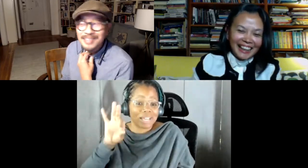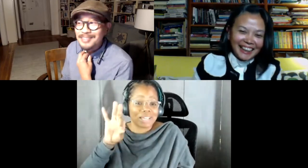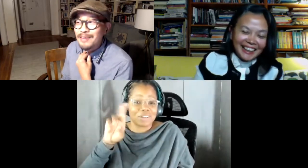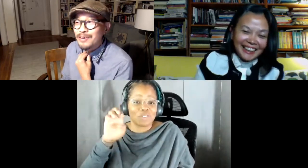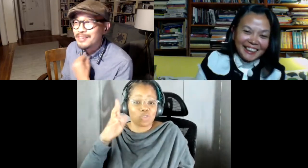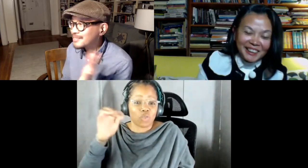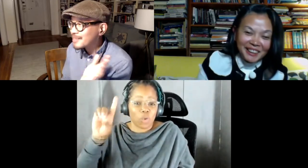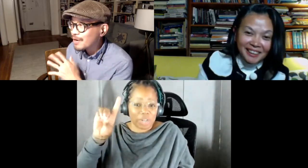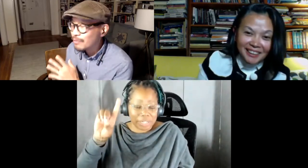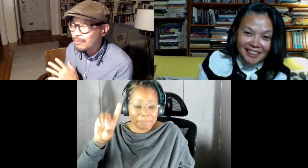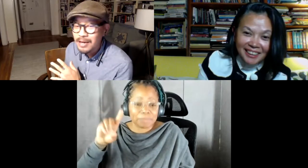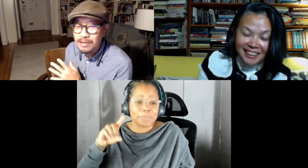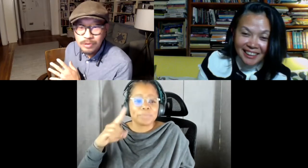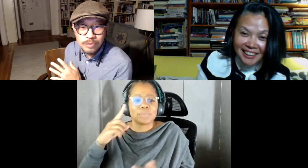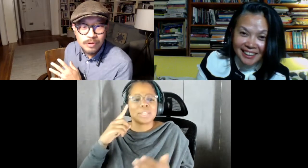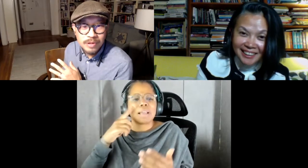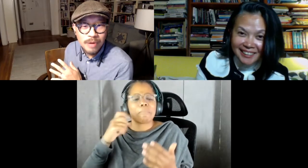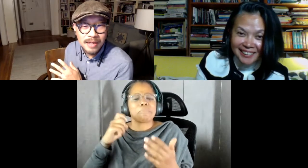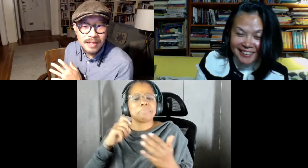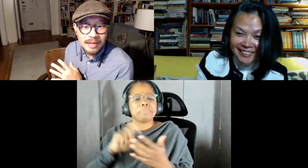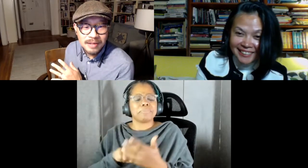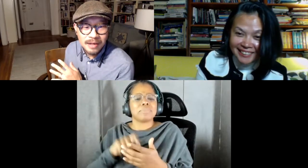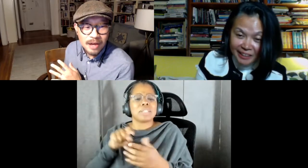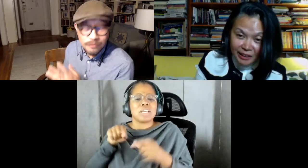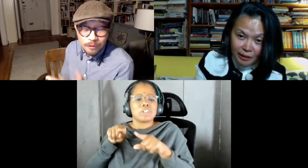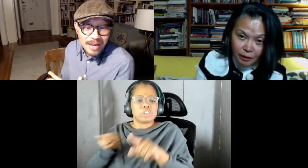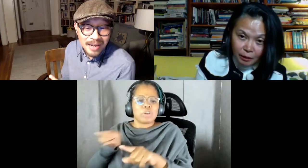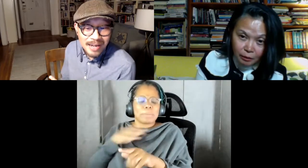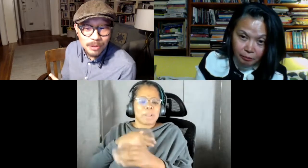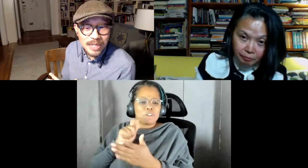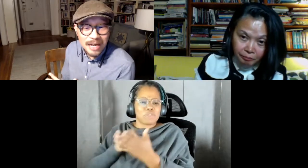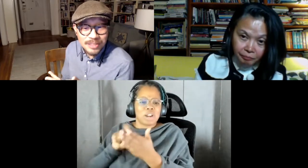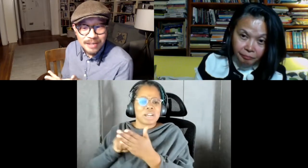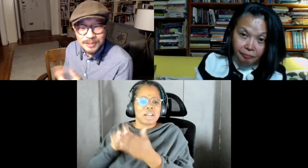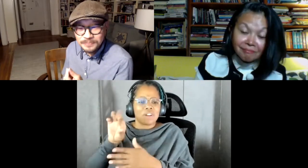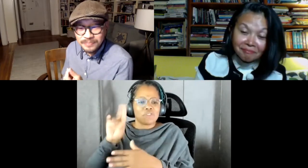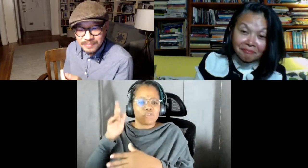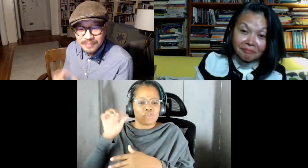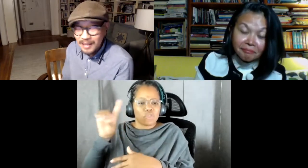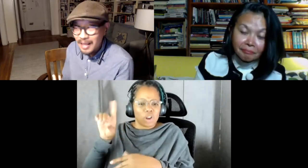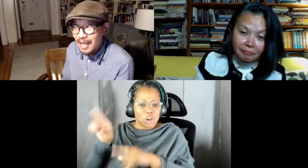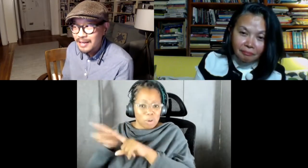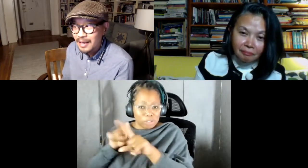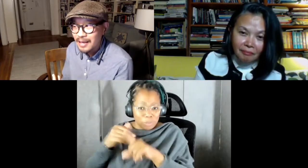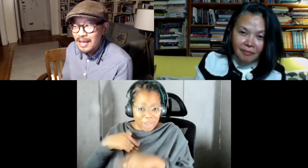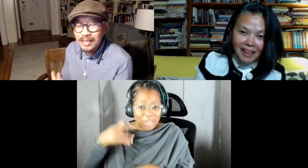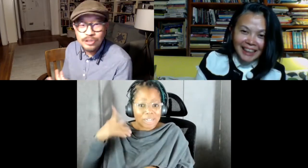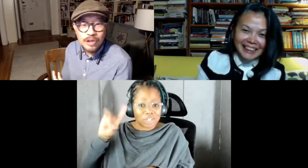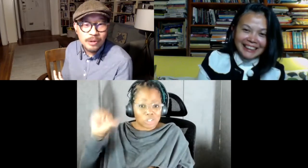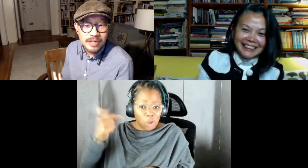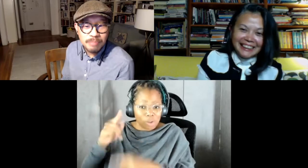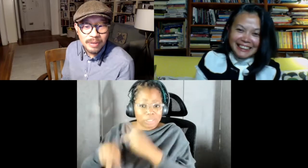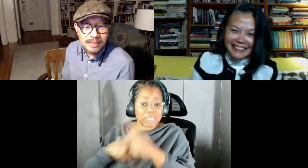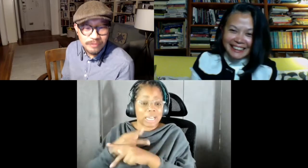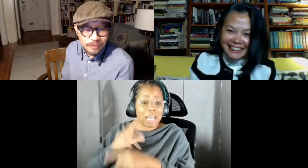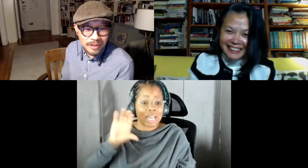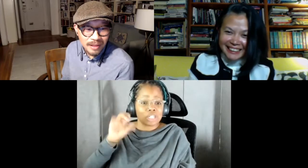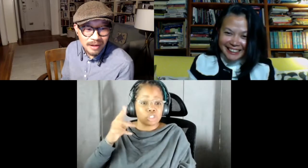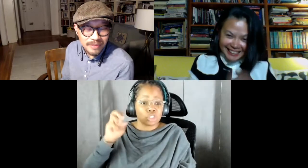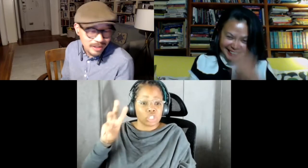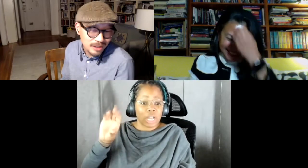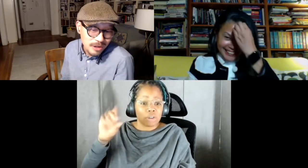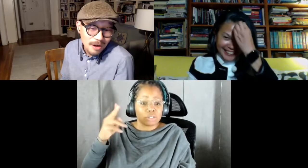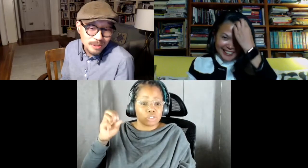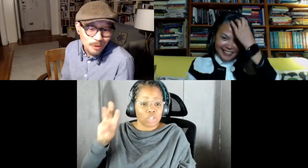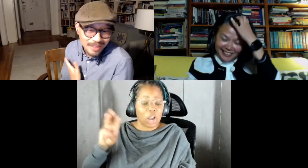that I discovered somewhere during the writing that Freud had a couple chow chows, and his daughter would complain that Freud